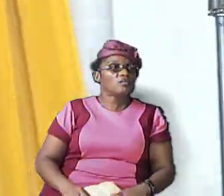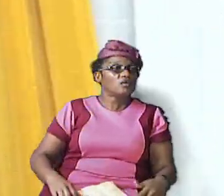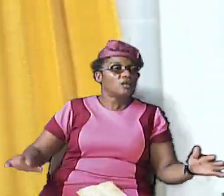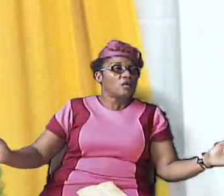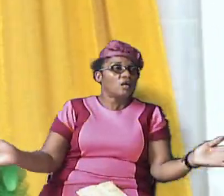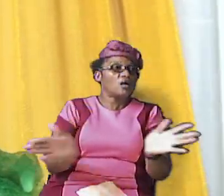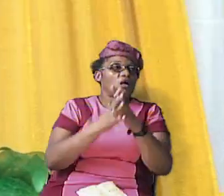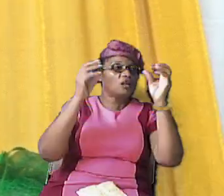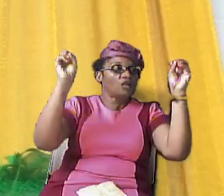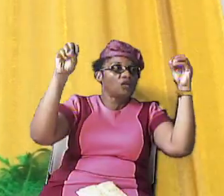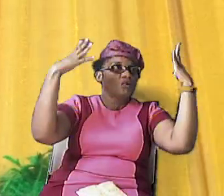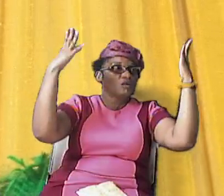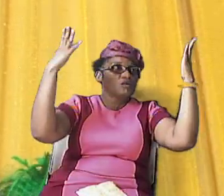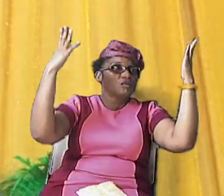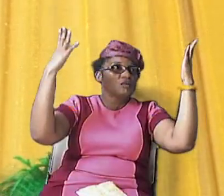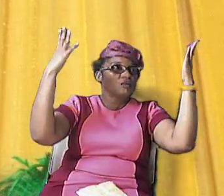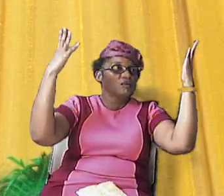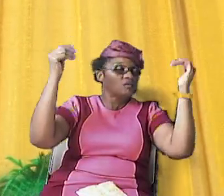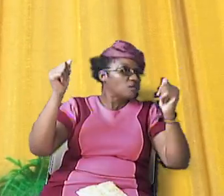Praise God.